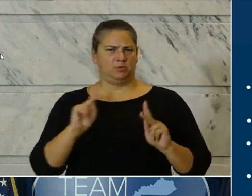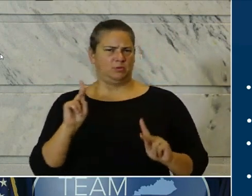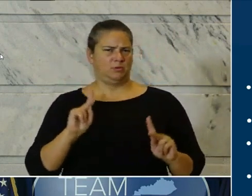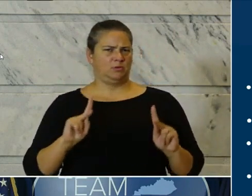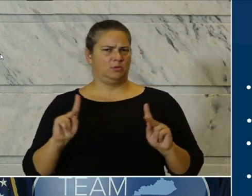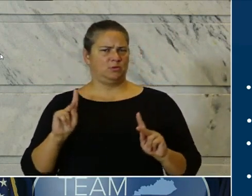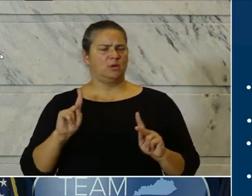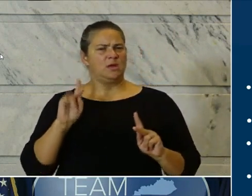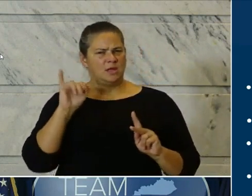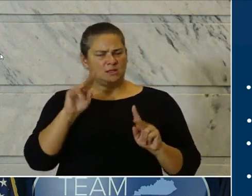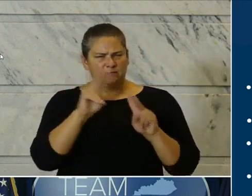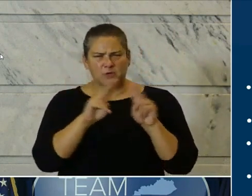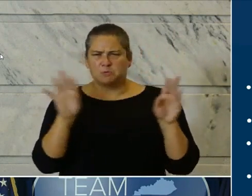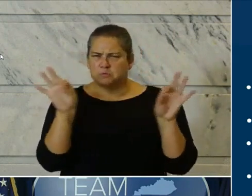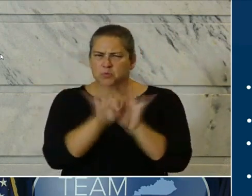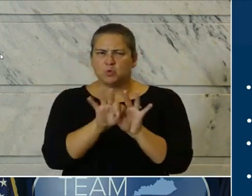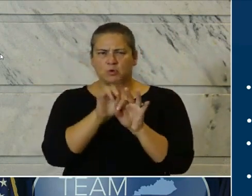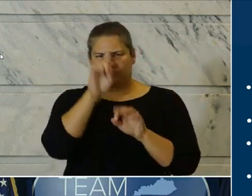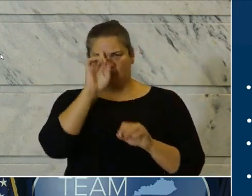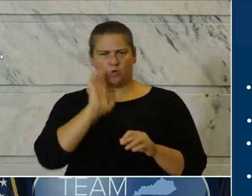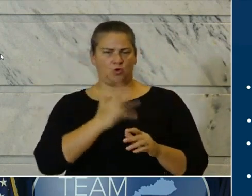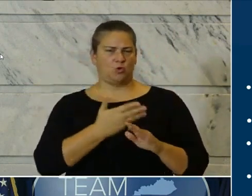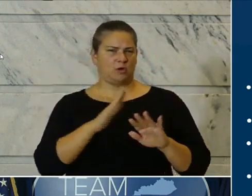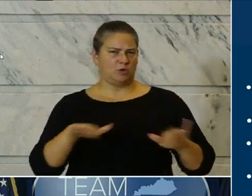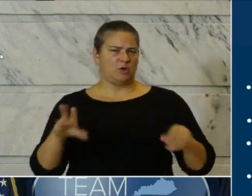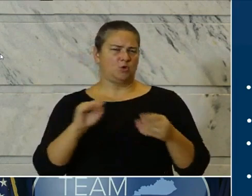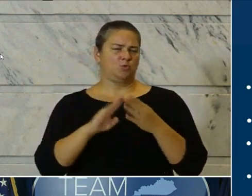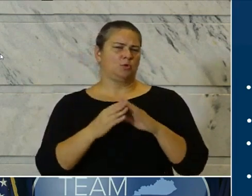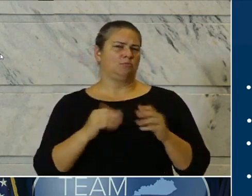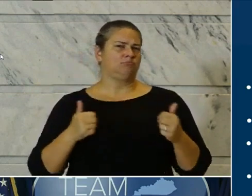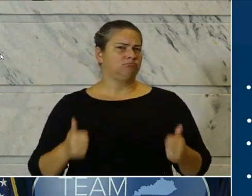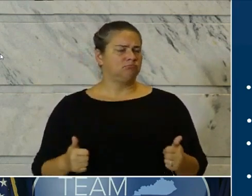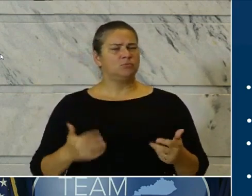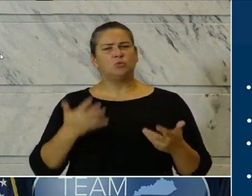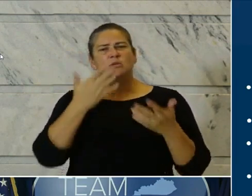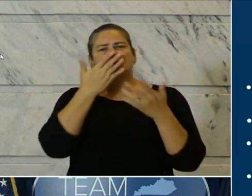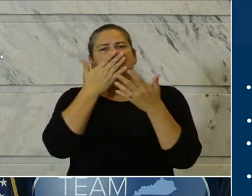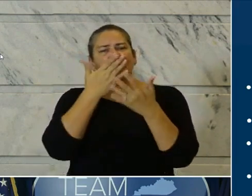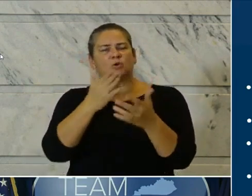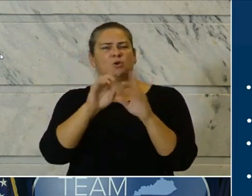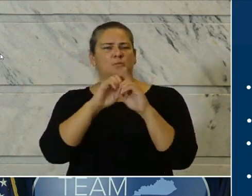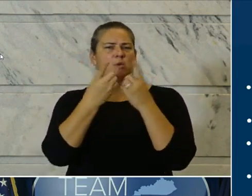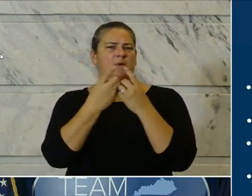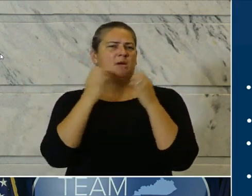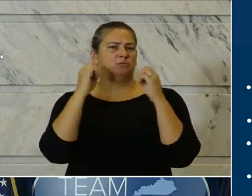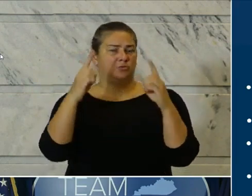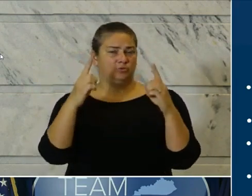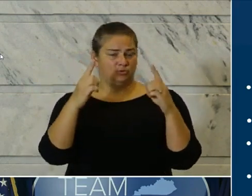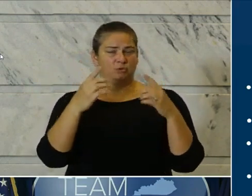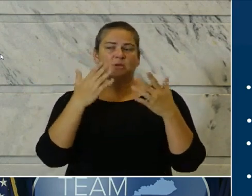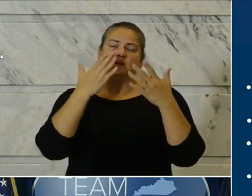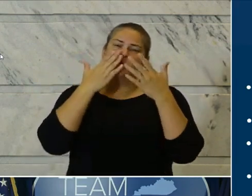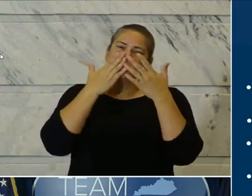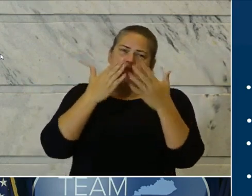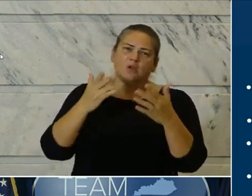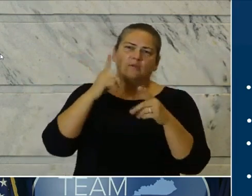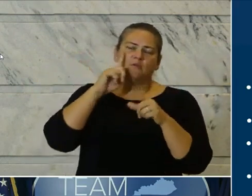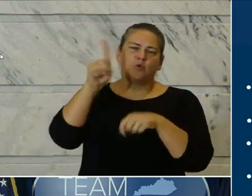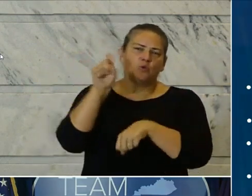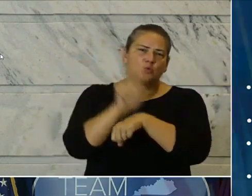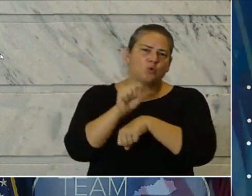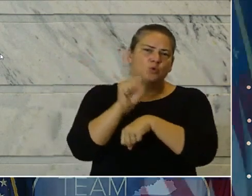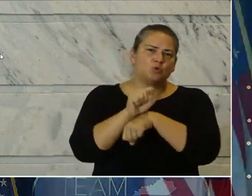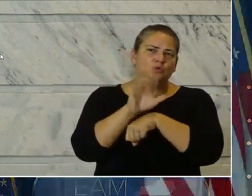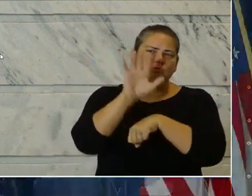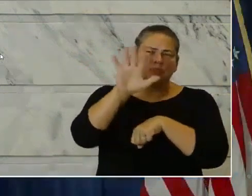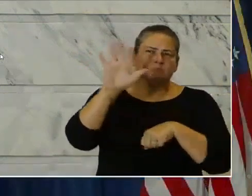also very important for our communities. So thank you to the Department of Education. Thank you for the workers in the Cabinet